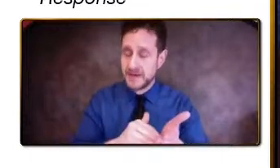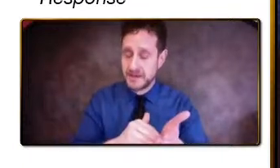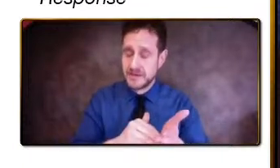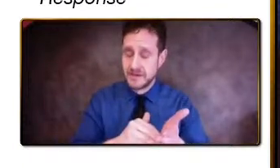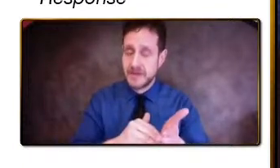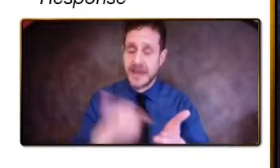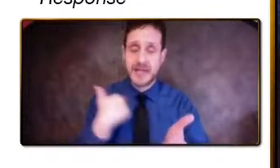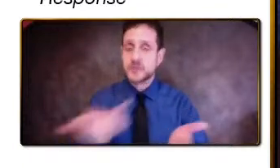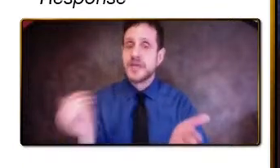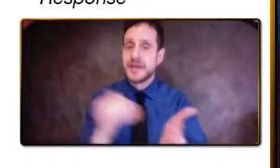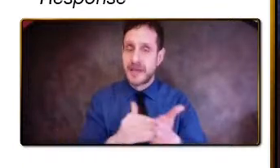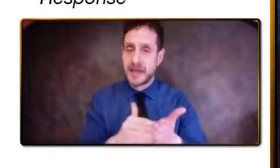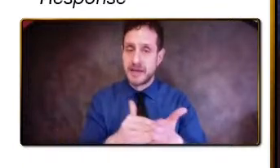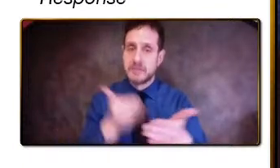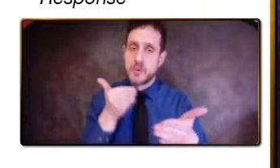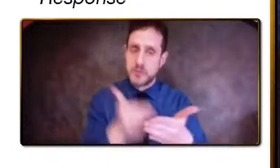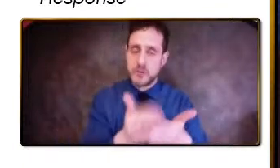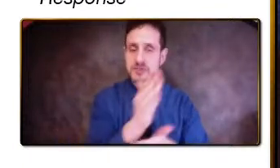phase 4.